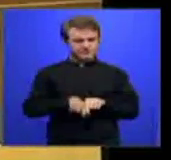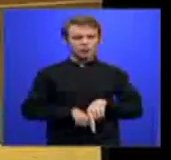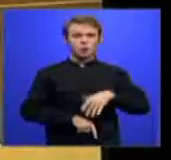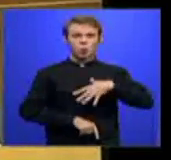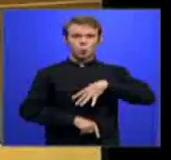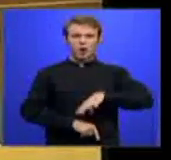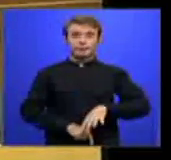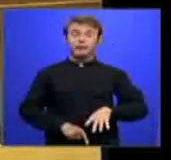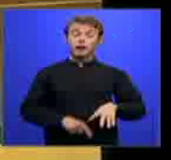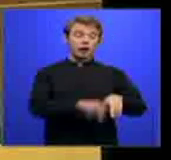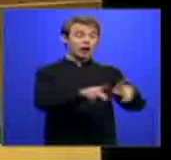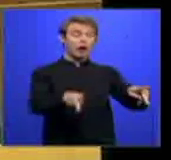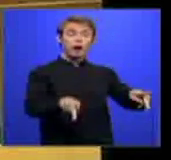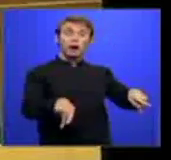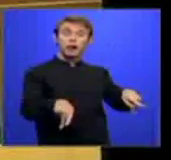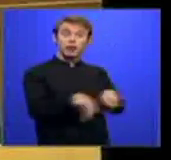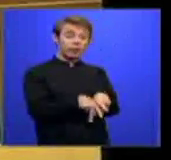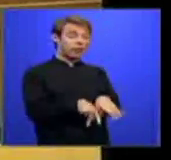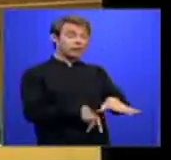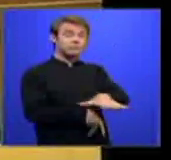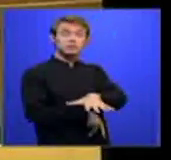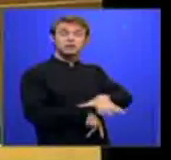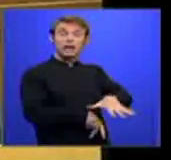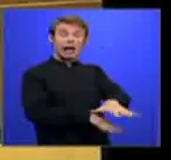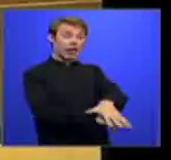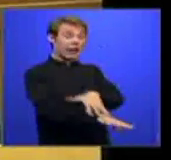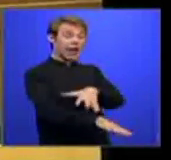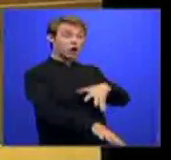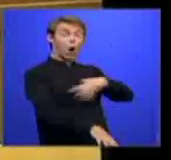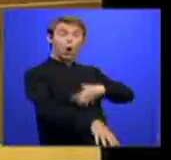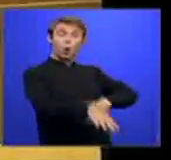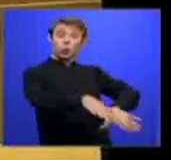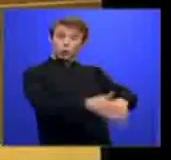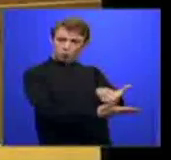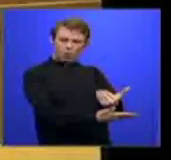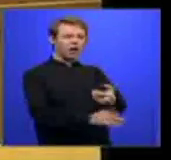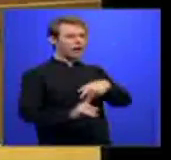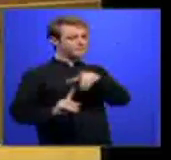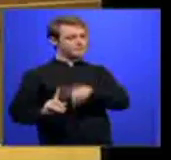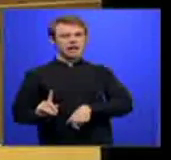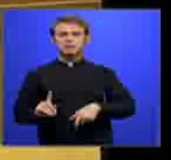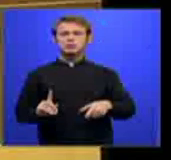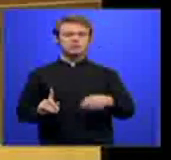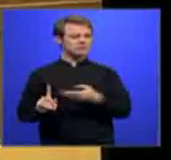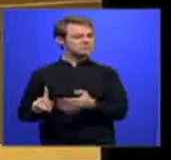new landowners so that land continues to be productive.